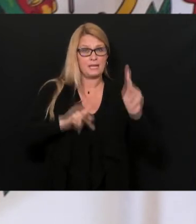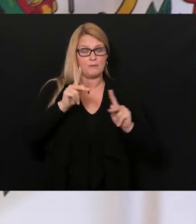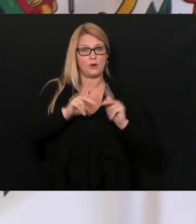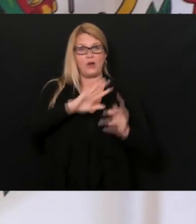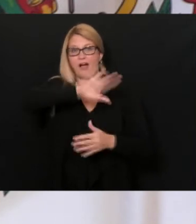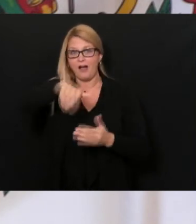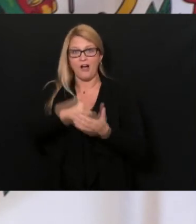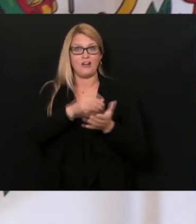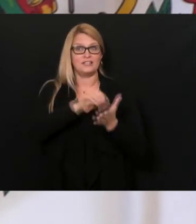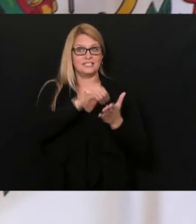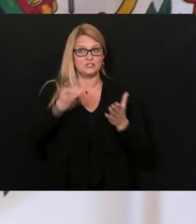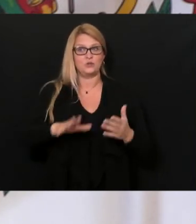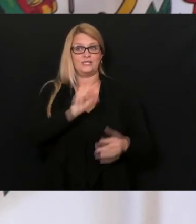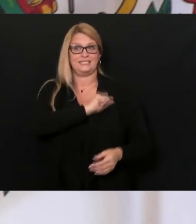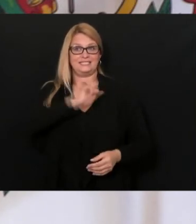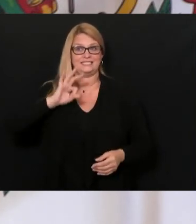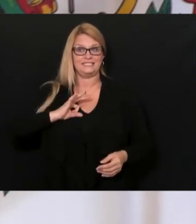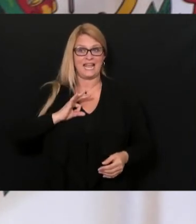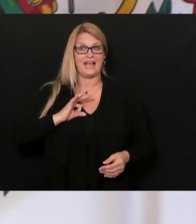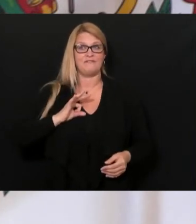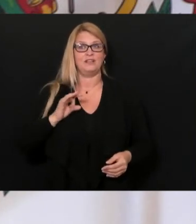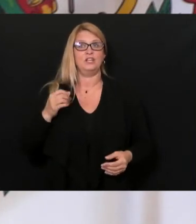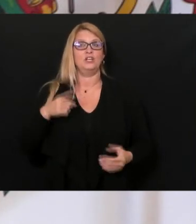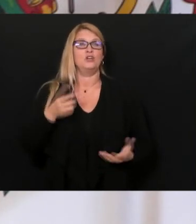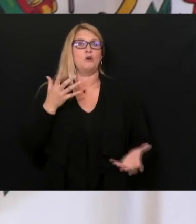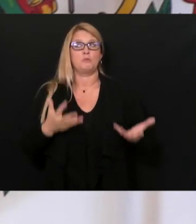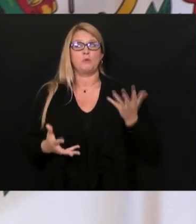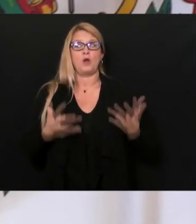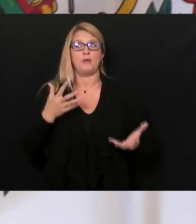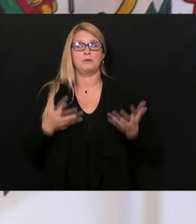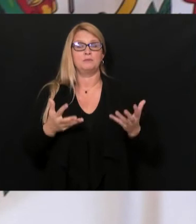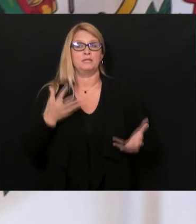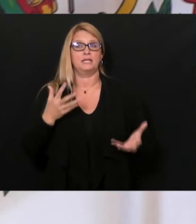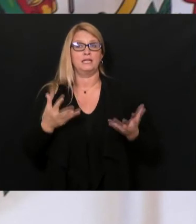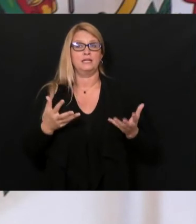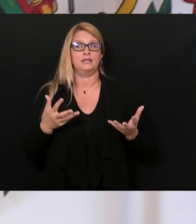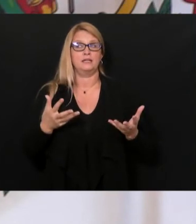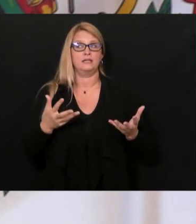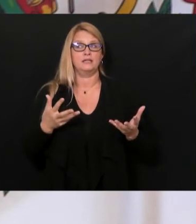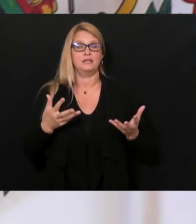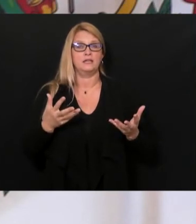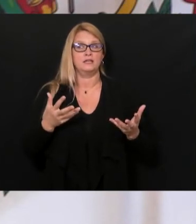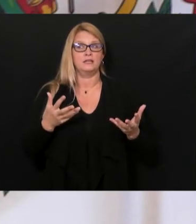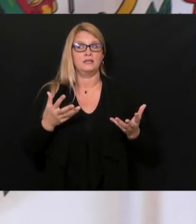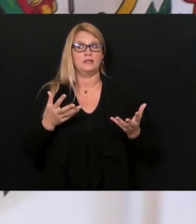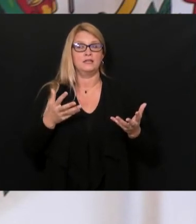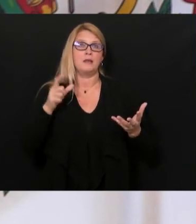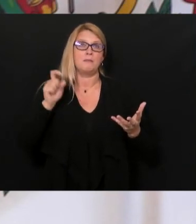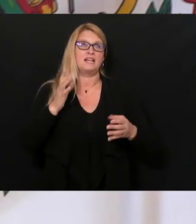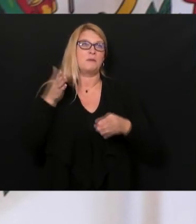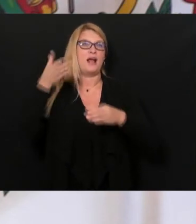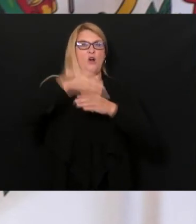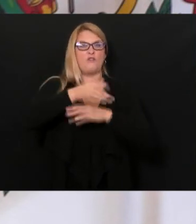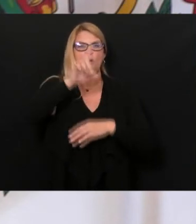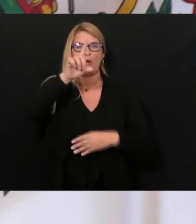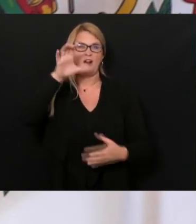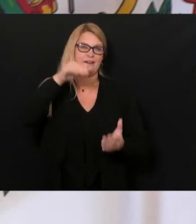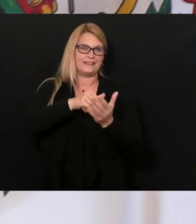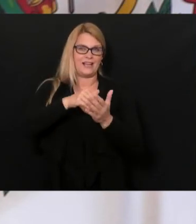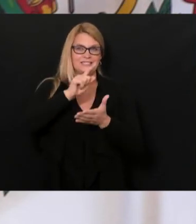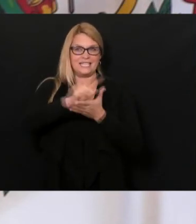kids and staff, you know, you're probably looking at a number of in excess of 100,000 a week.